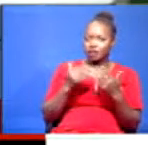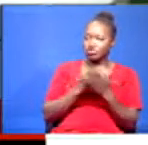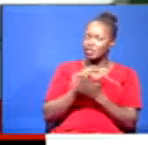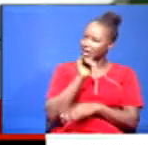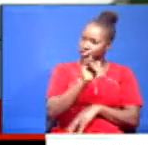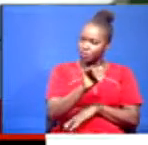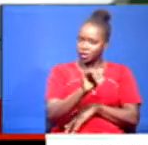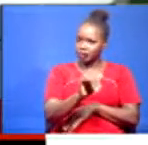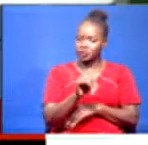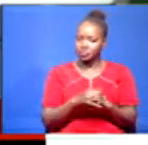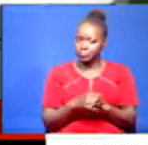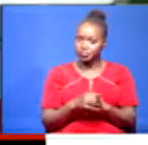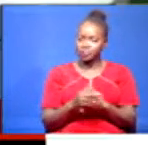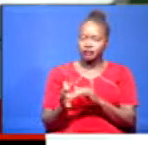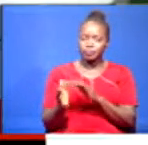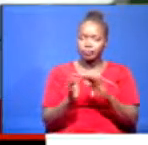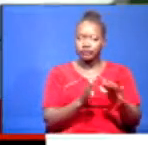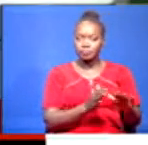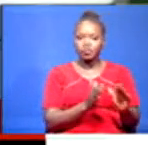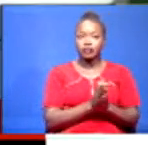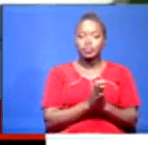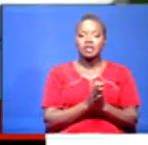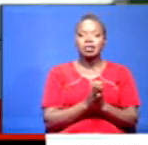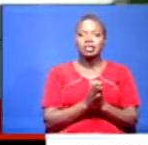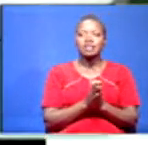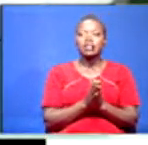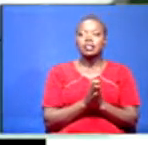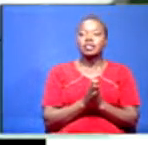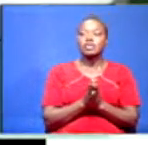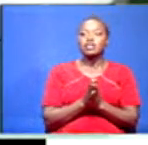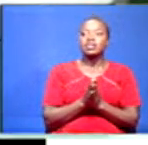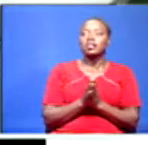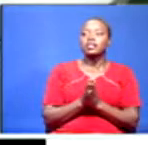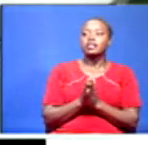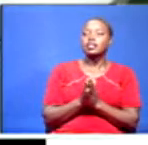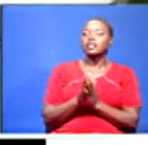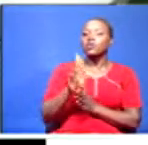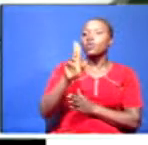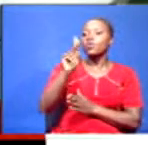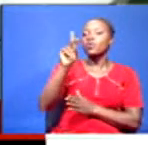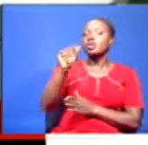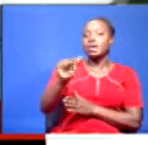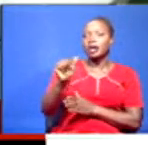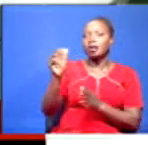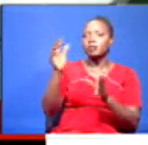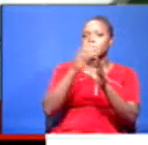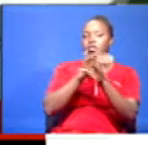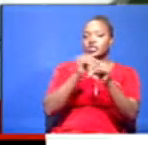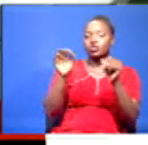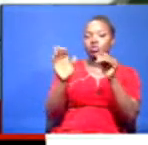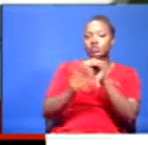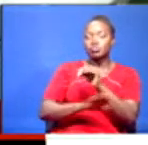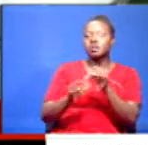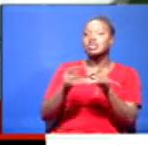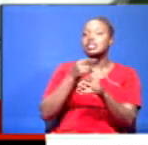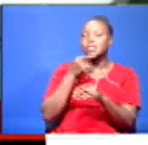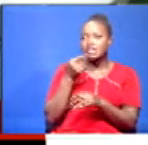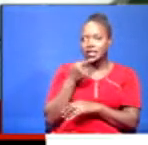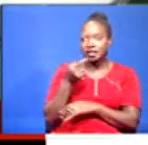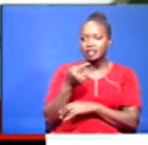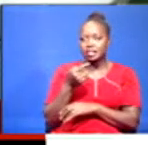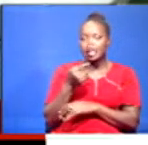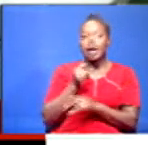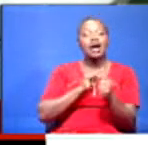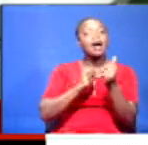that. Now, moving on, the United Democratic Alliance presidential running mate Rigathi Gachagua says that their